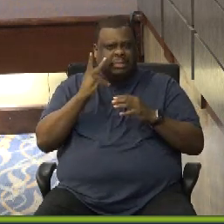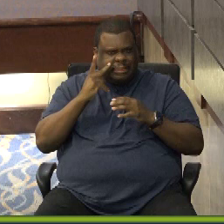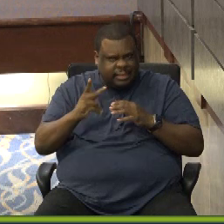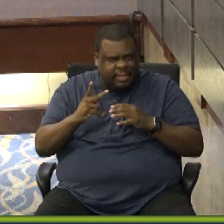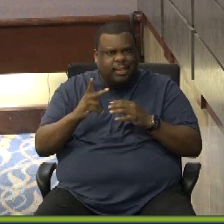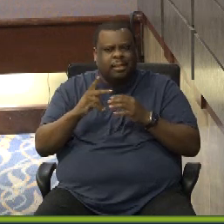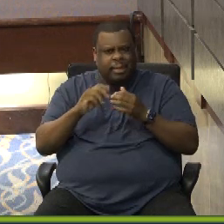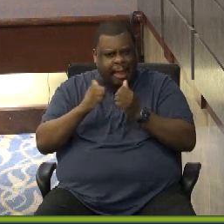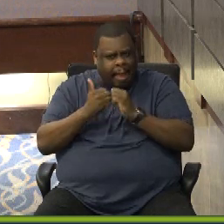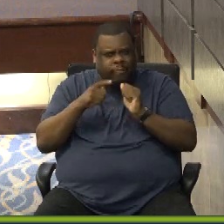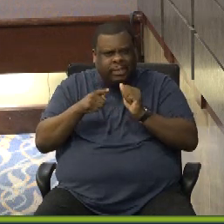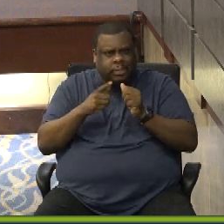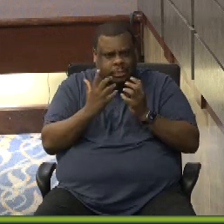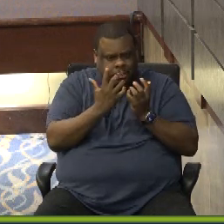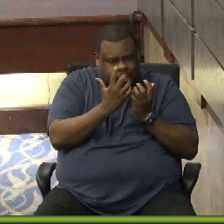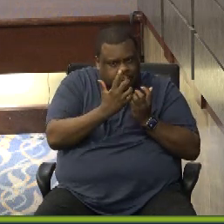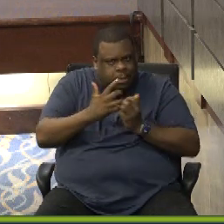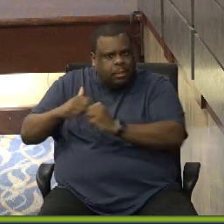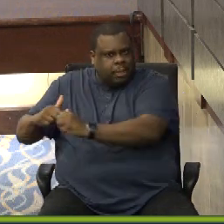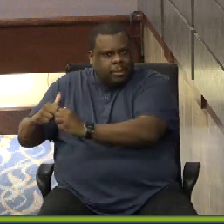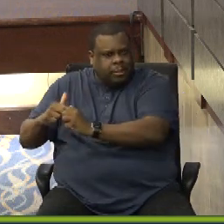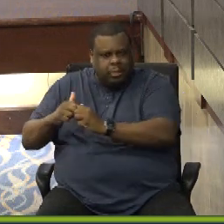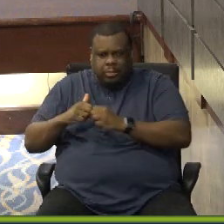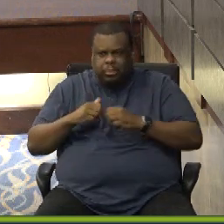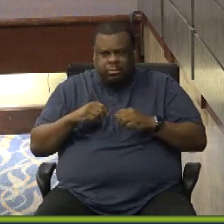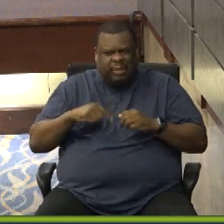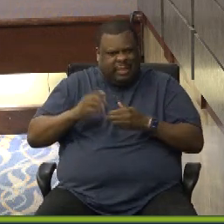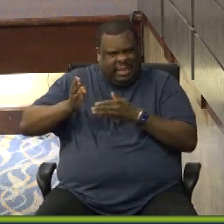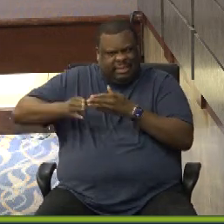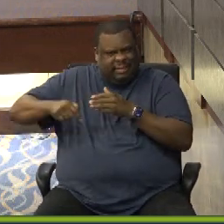the strategy towards the end of this presentation.